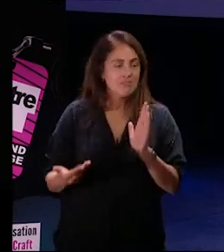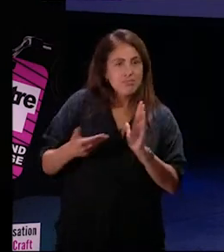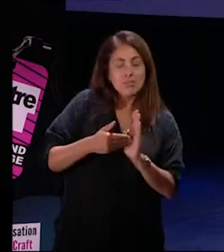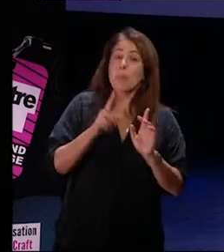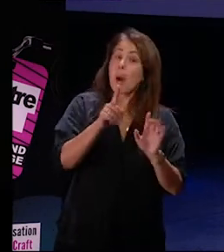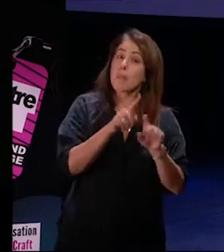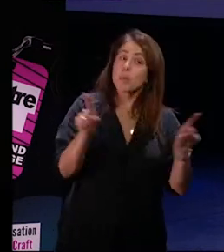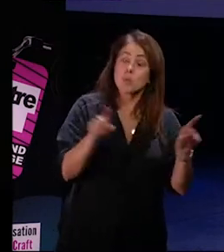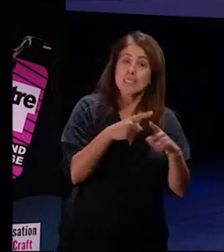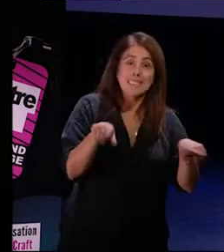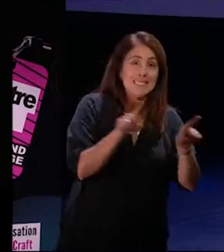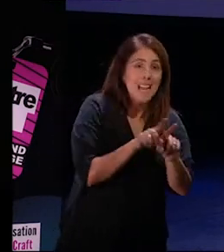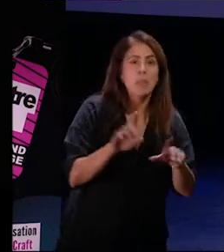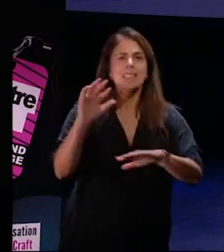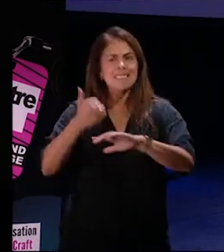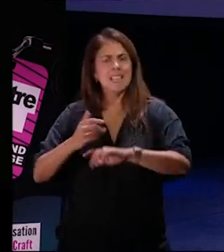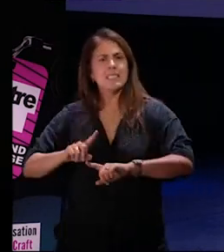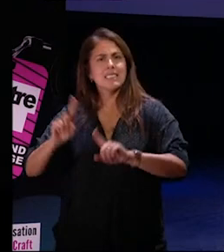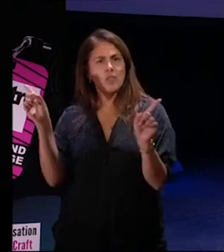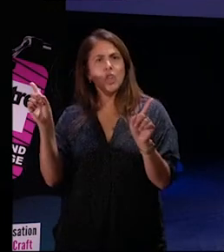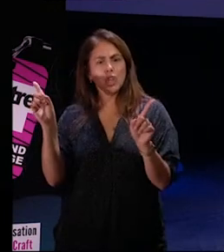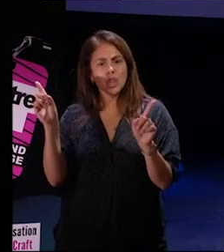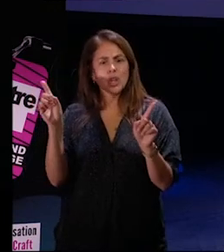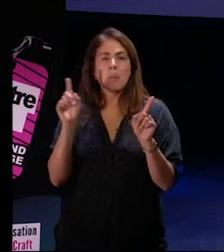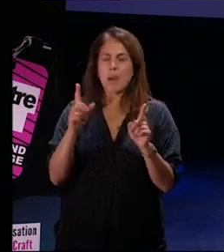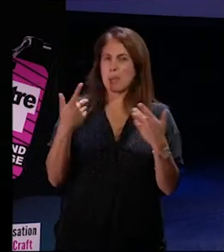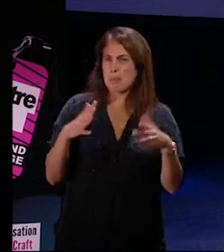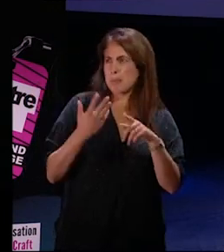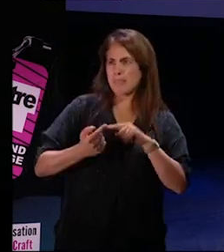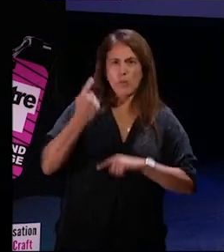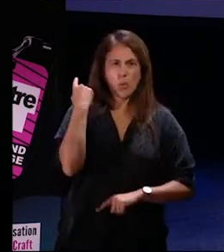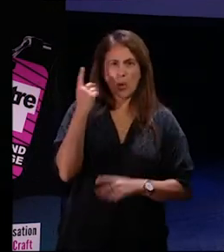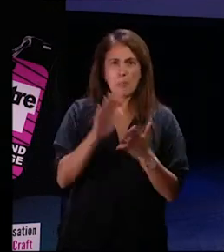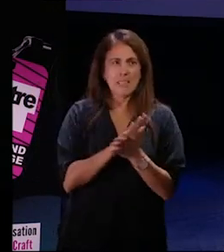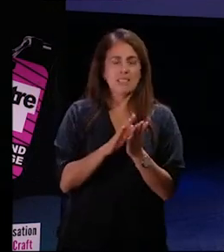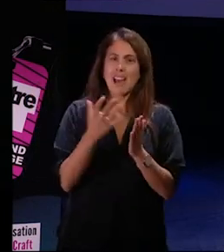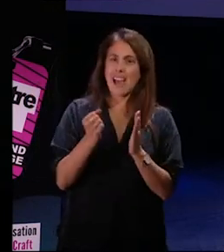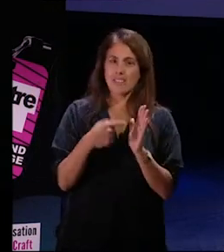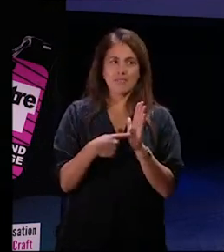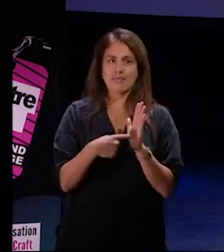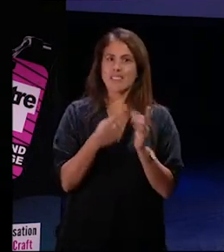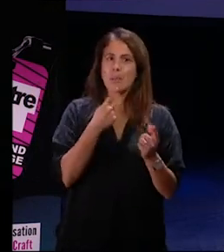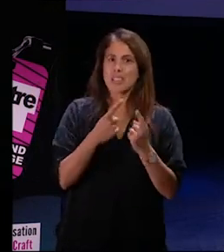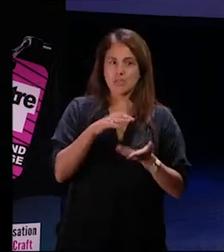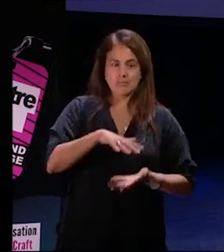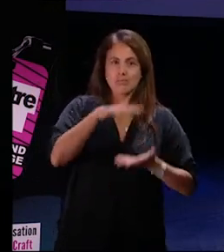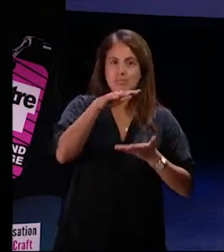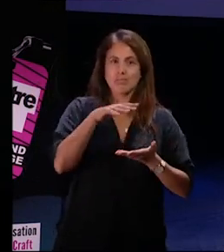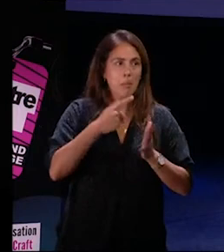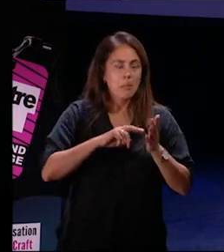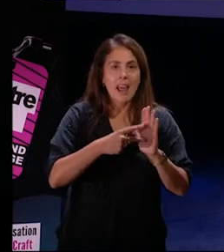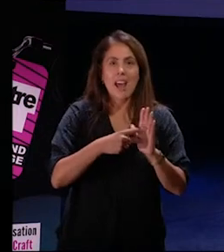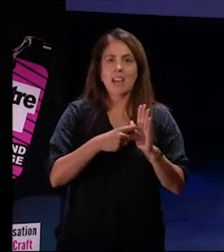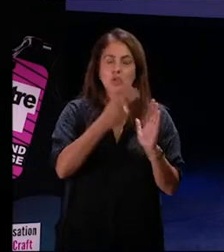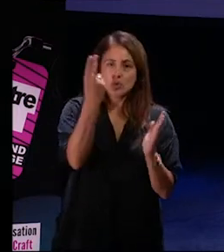same, you know, the set was different, but it allowed us, because it's been done before and they had a record of, you know, plans and drawings, say, right, this